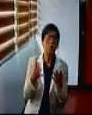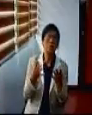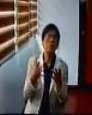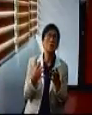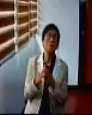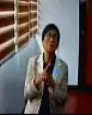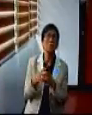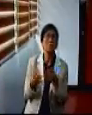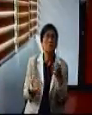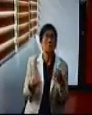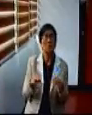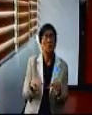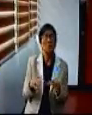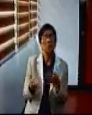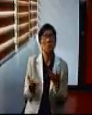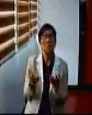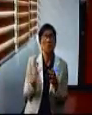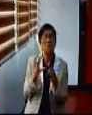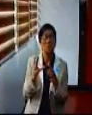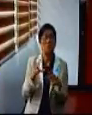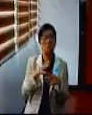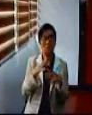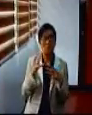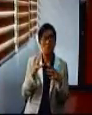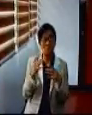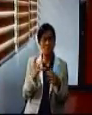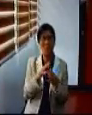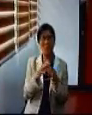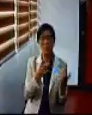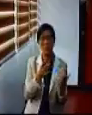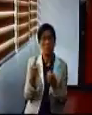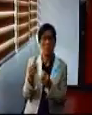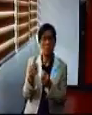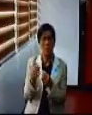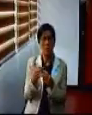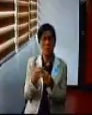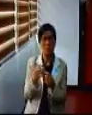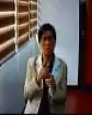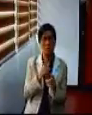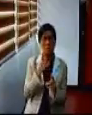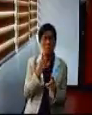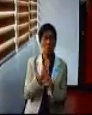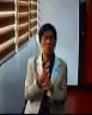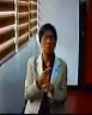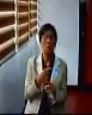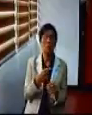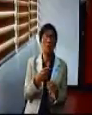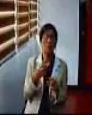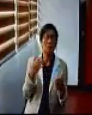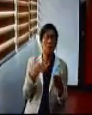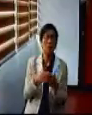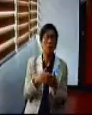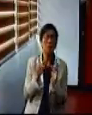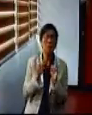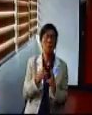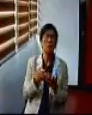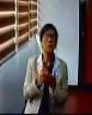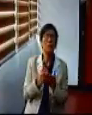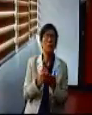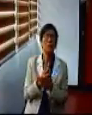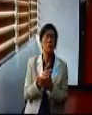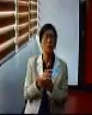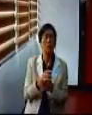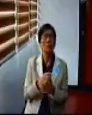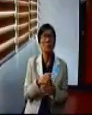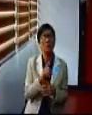will commit adverse human rights impacts. So the answer to your question is it is not so clear, but